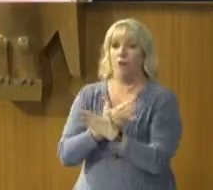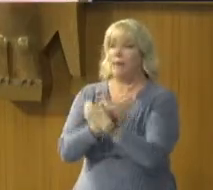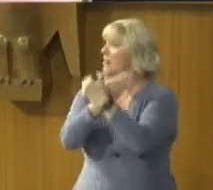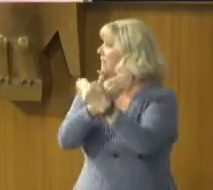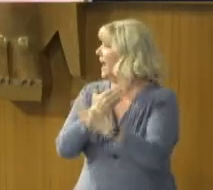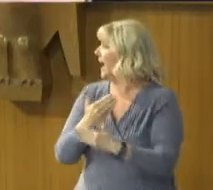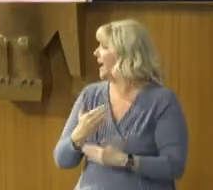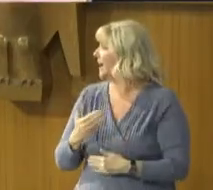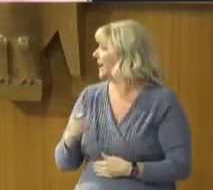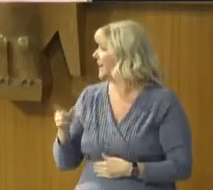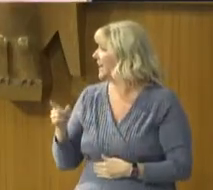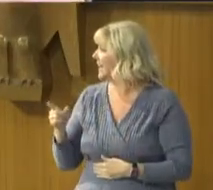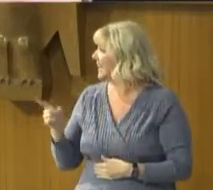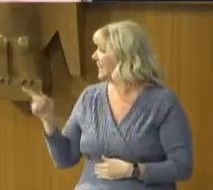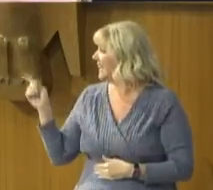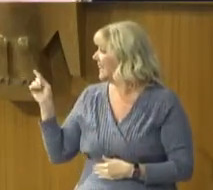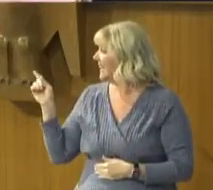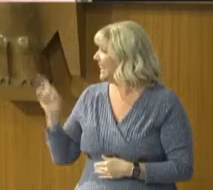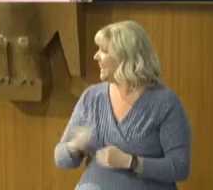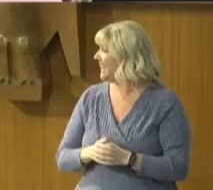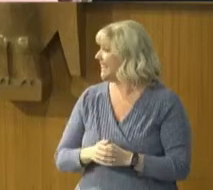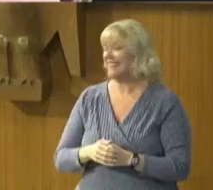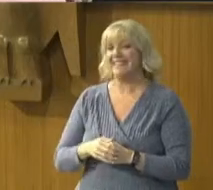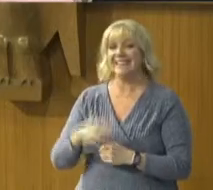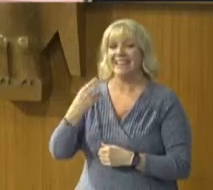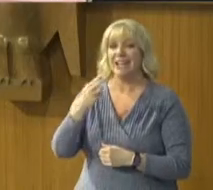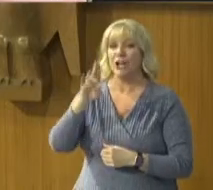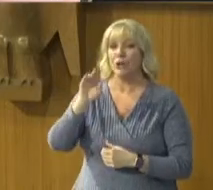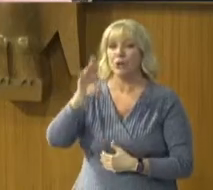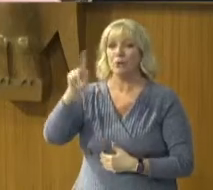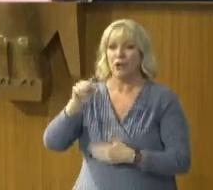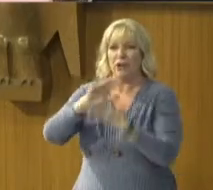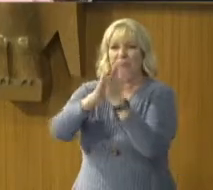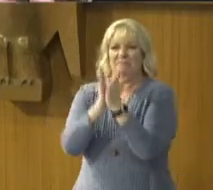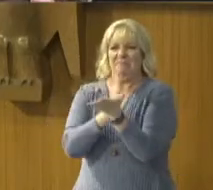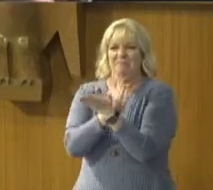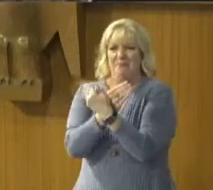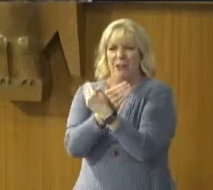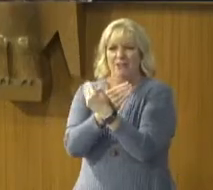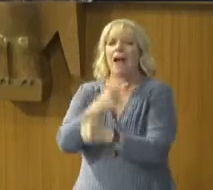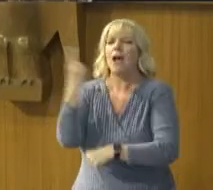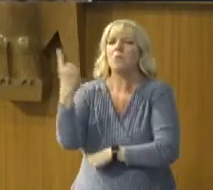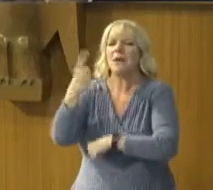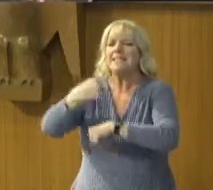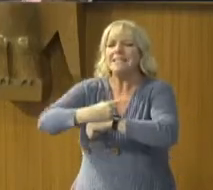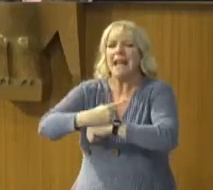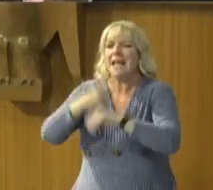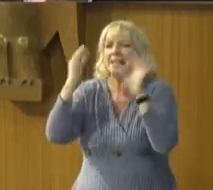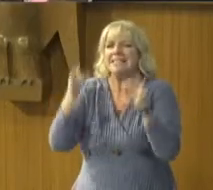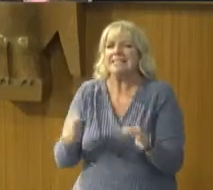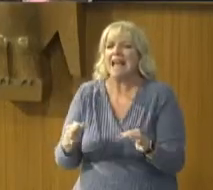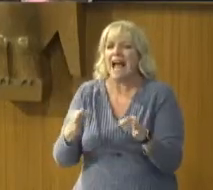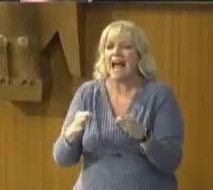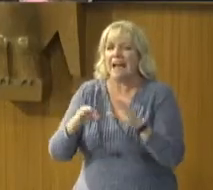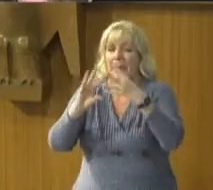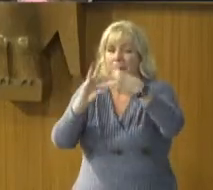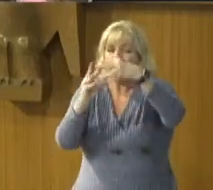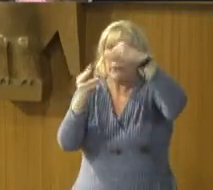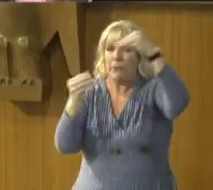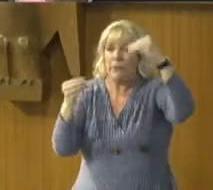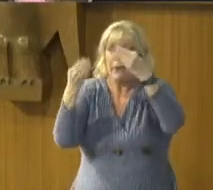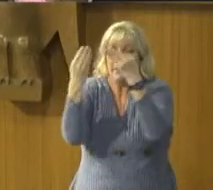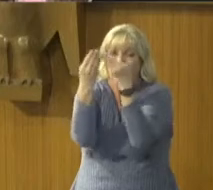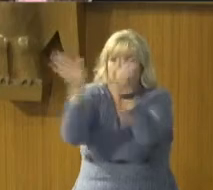again, huh? Hubert decided one morning to come out of his